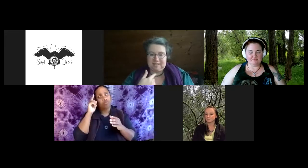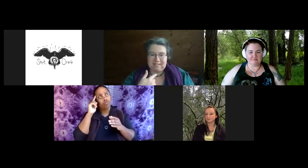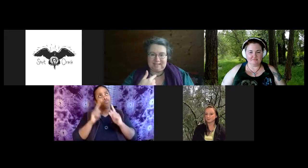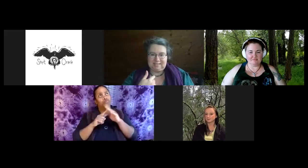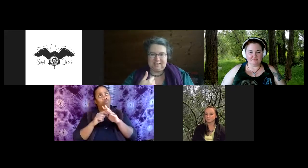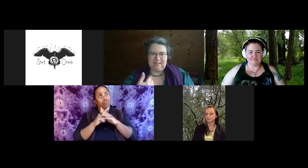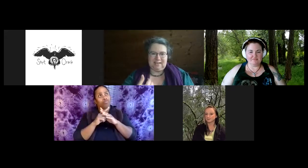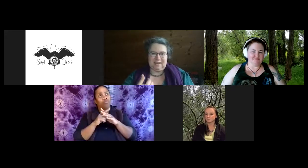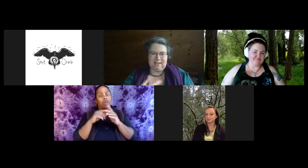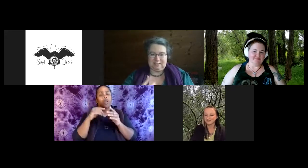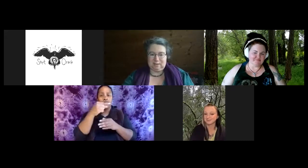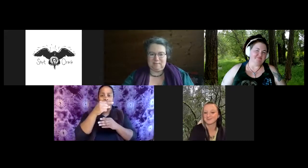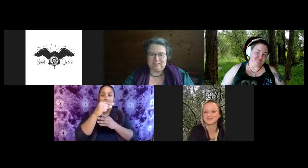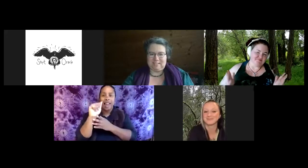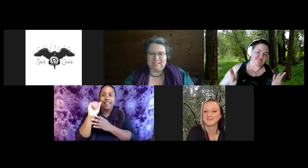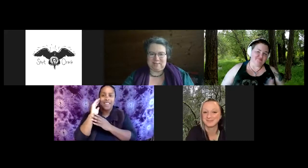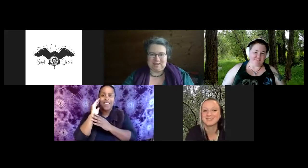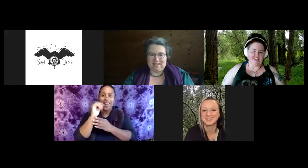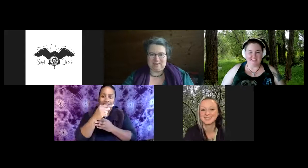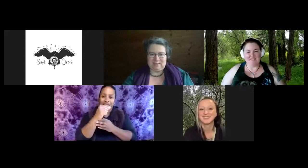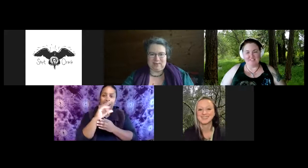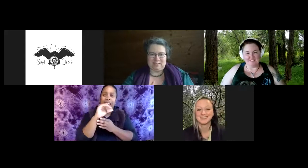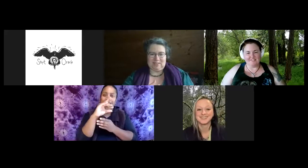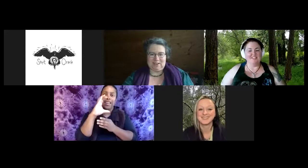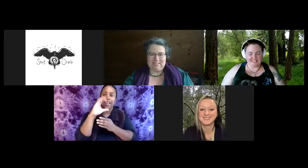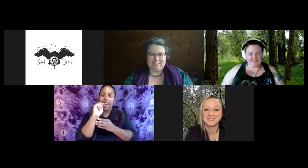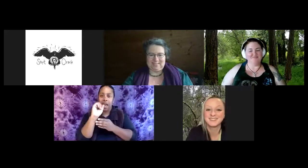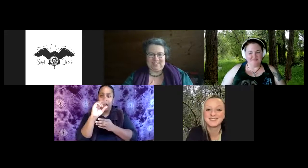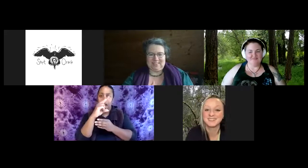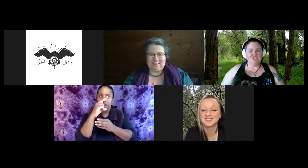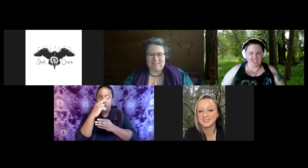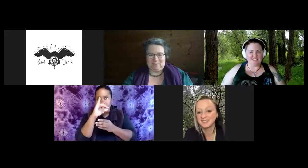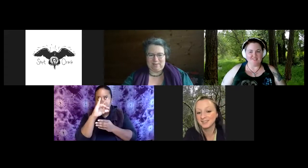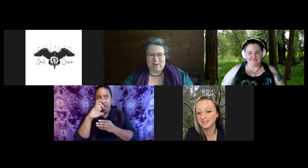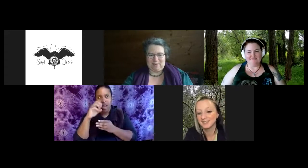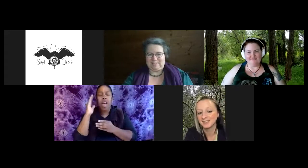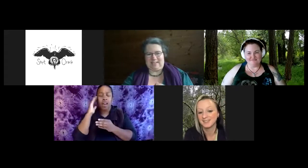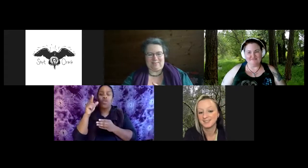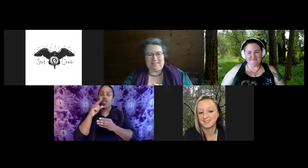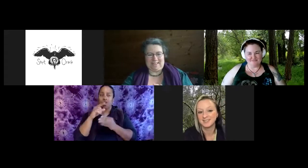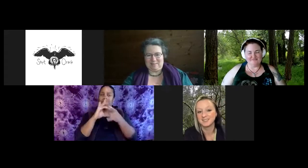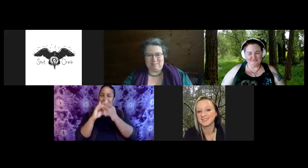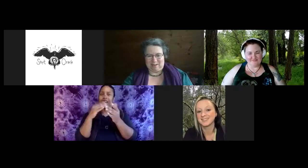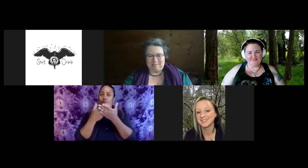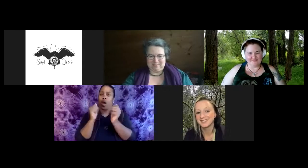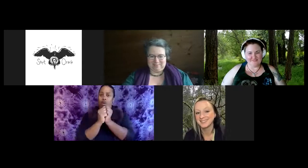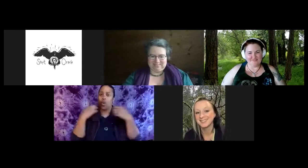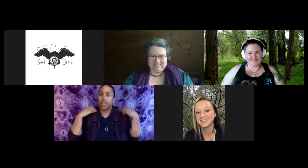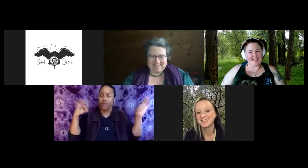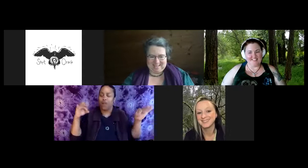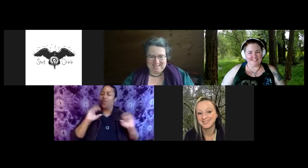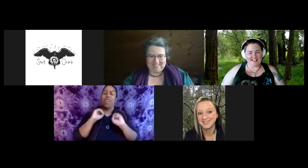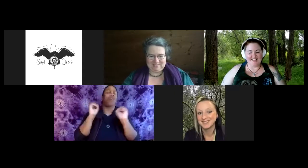say Galactic Ashley, and I totally imagine that she would connect really well with fairies. So that was part of where I was like, oh, it can't be a